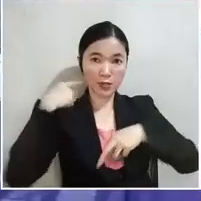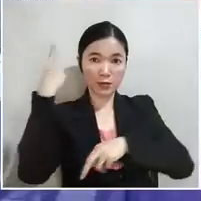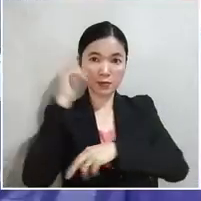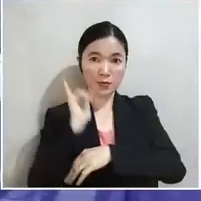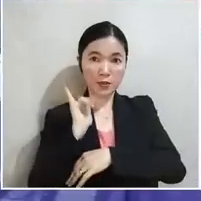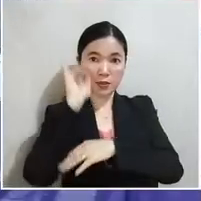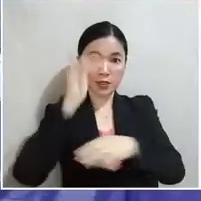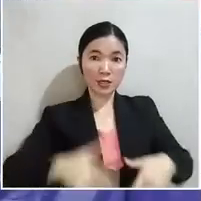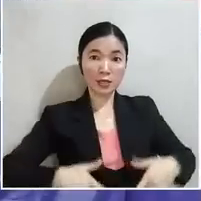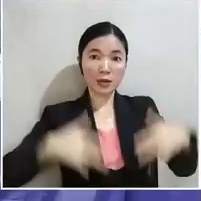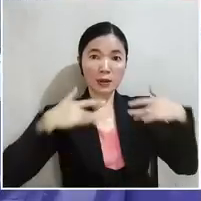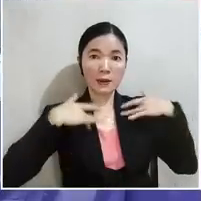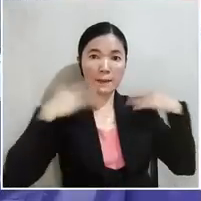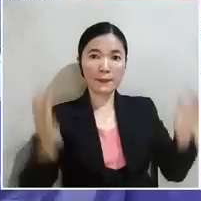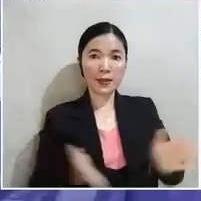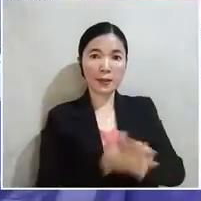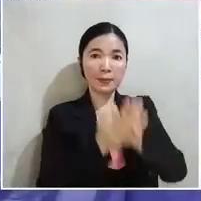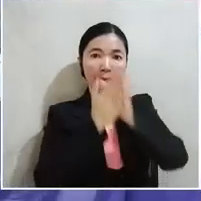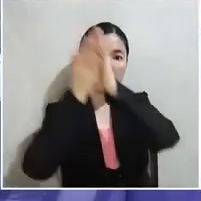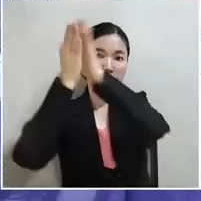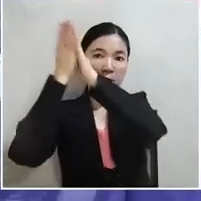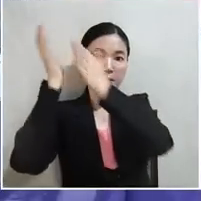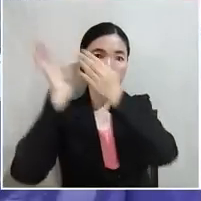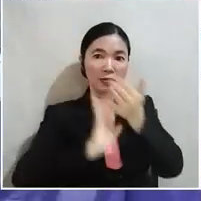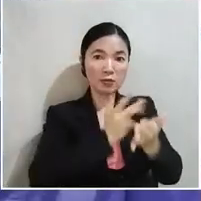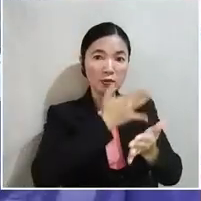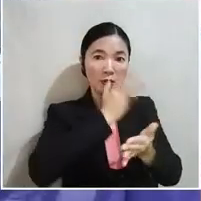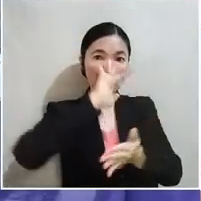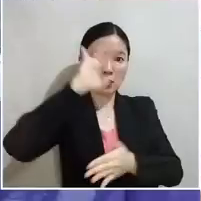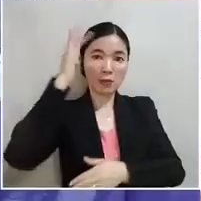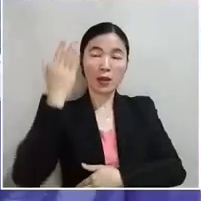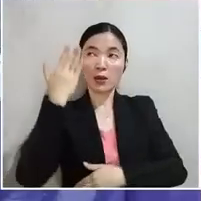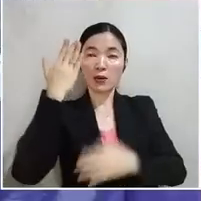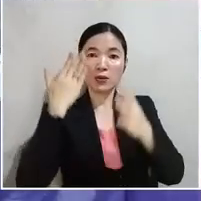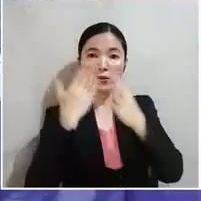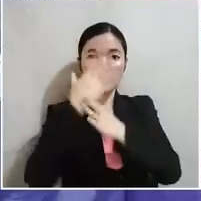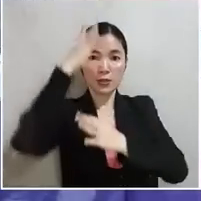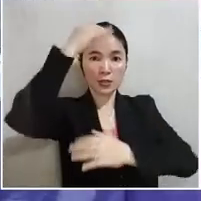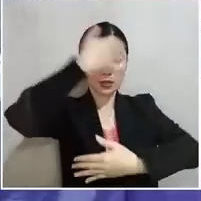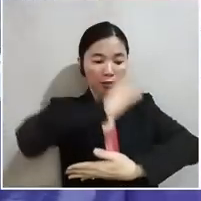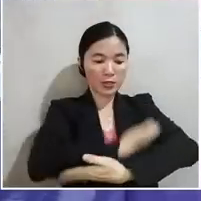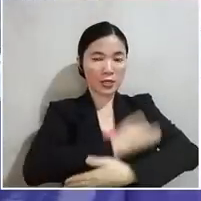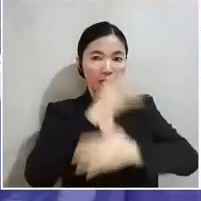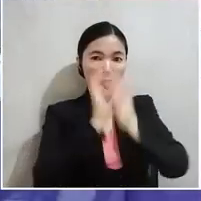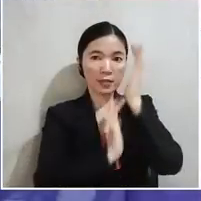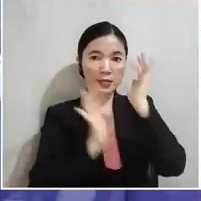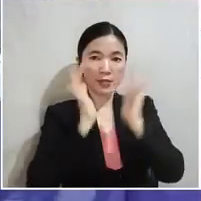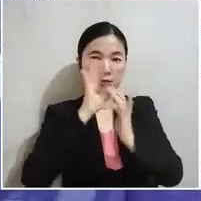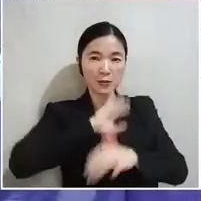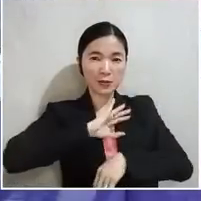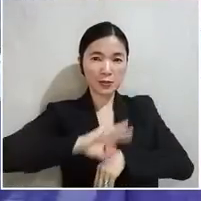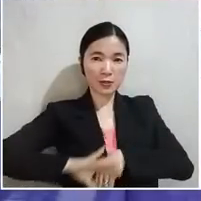eternal life, and may praise and glorify you through your Son, Jesus Christ.